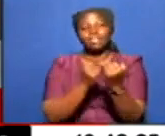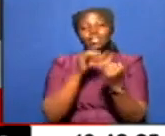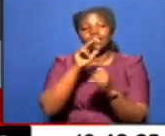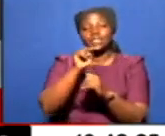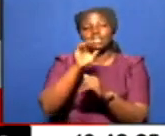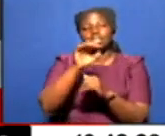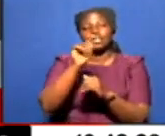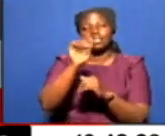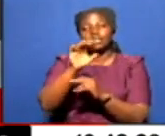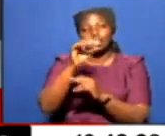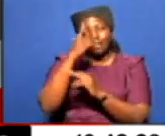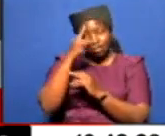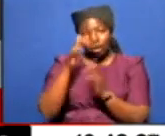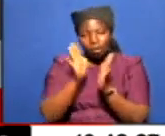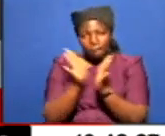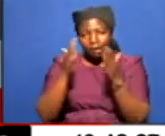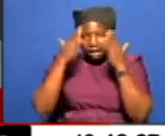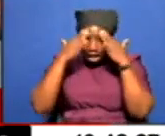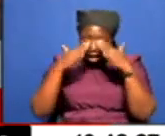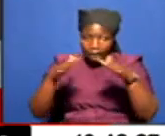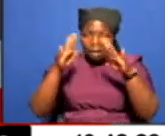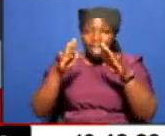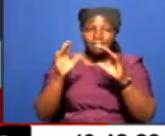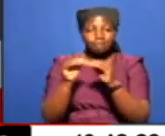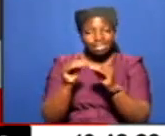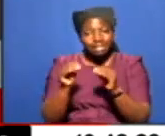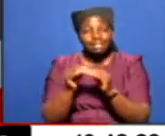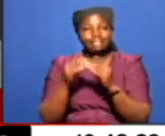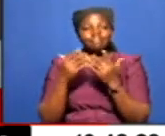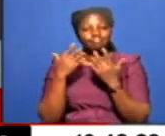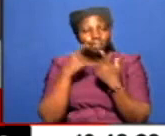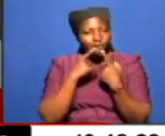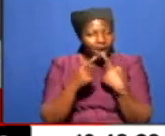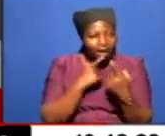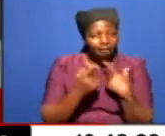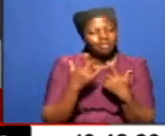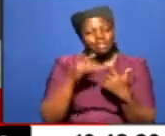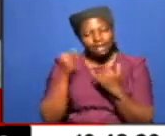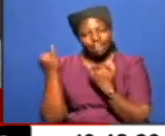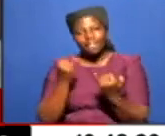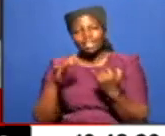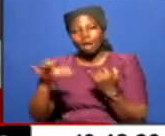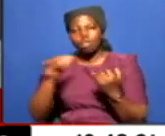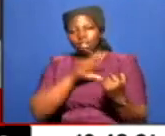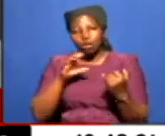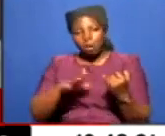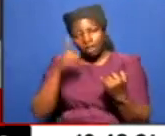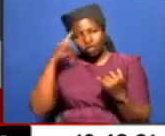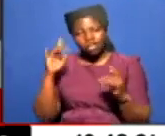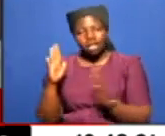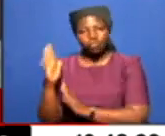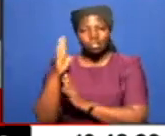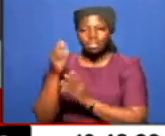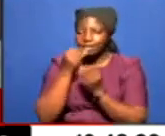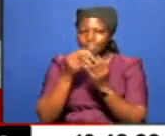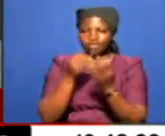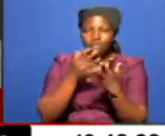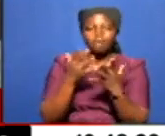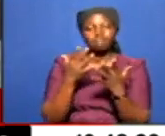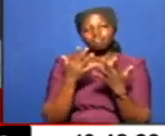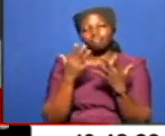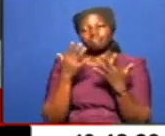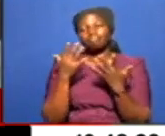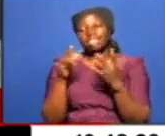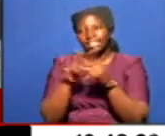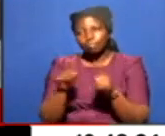public awareness sessions, invite the county commissioners for security briefing sessions, and sometimes even prisons, because